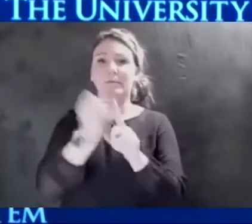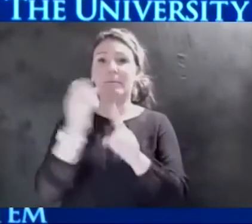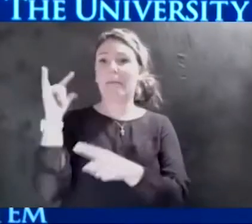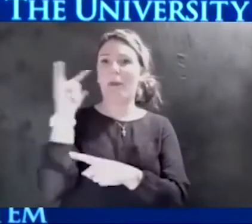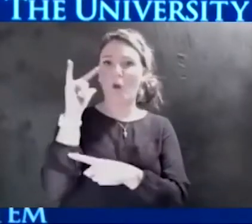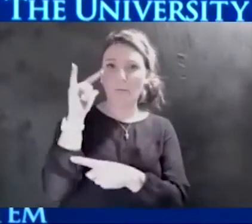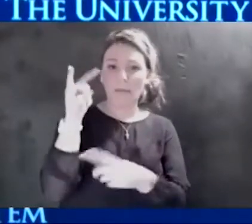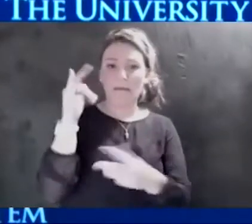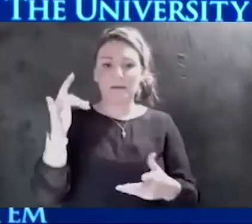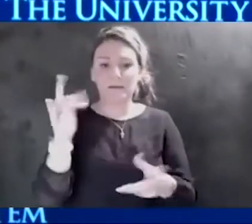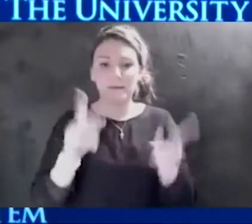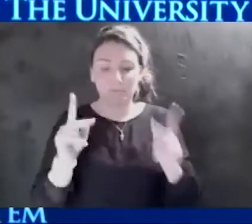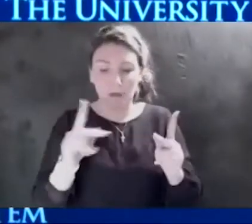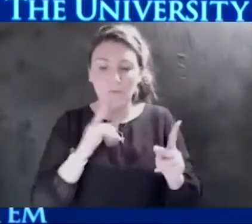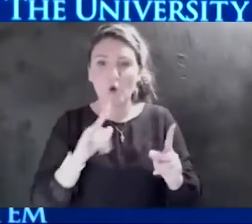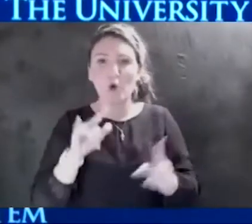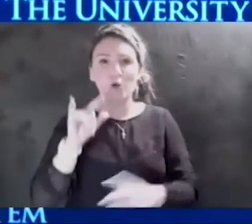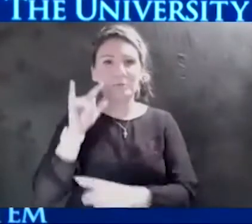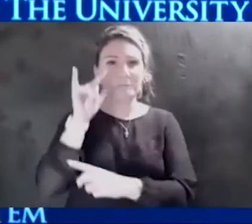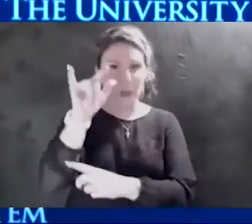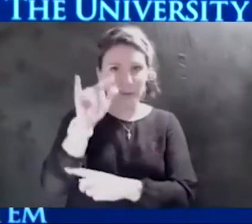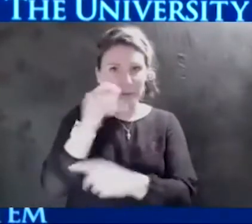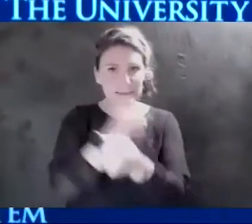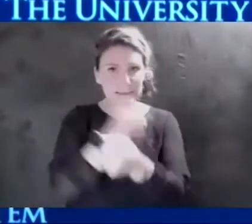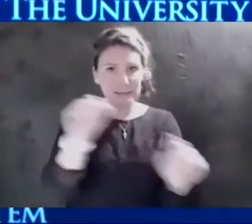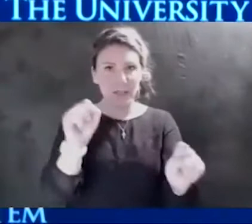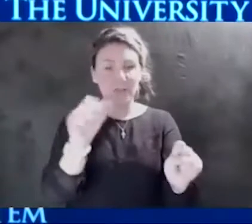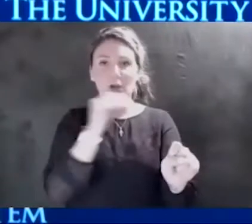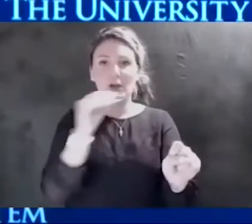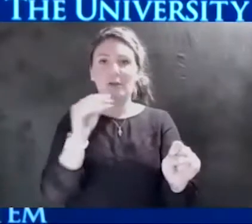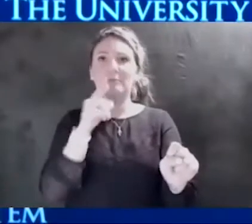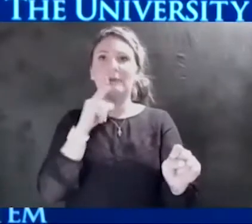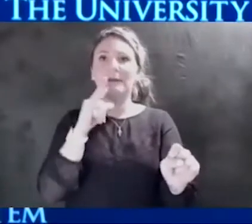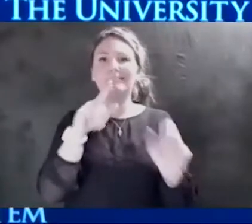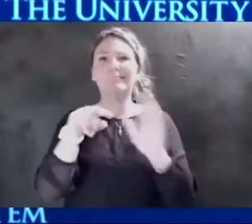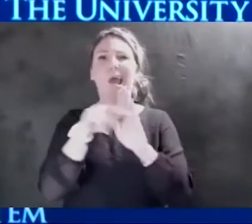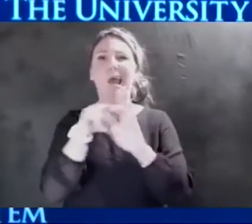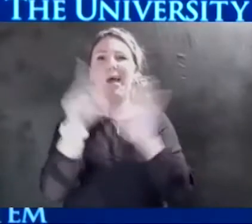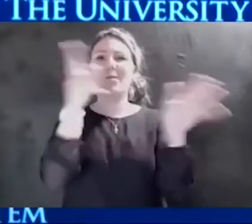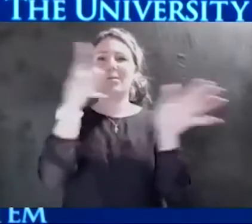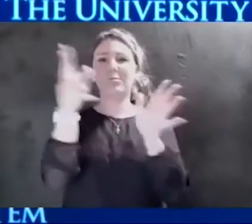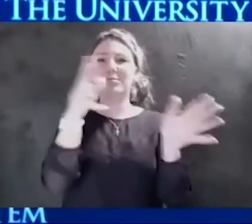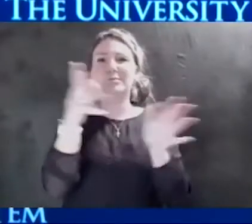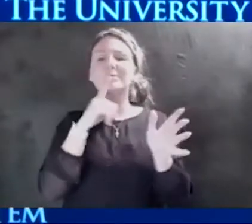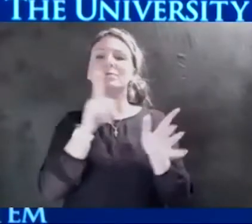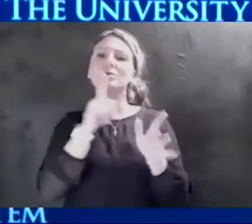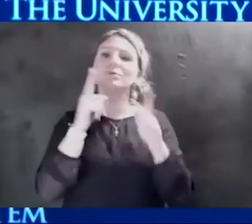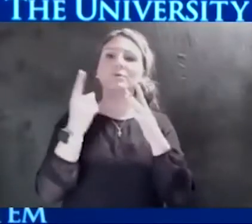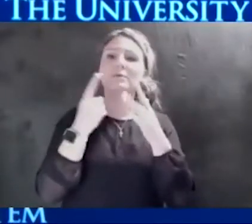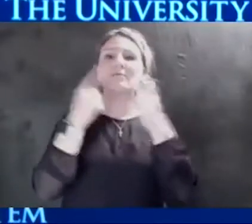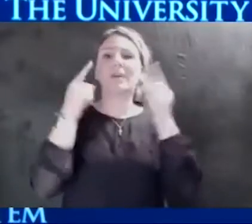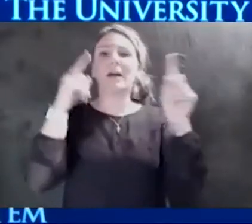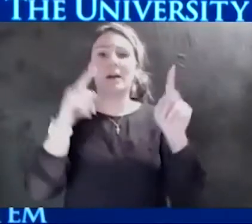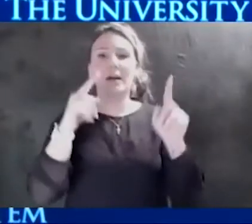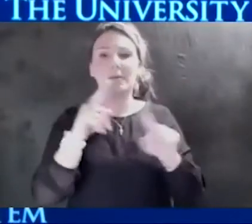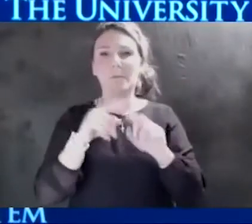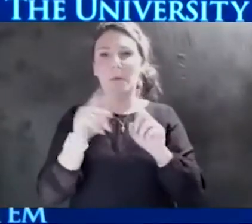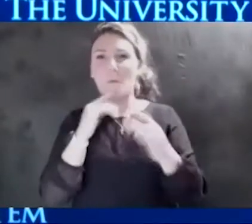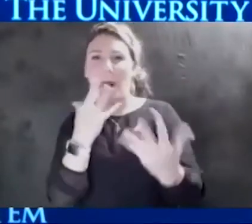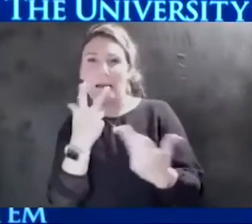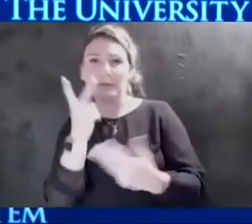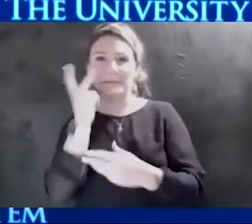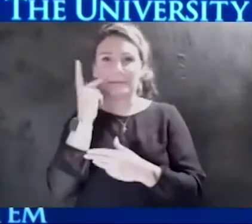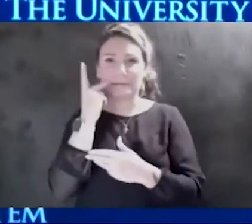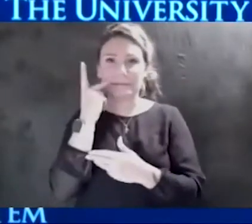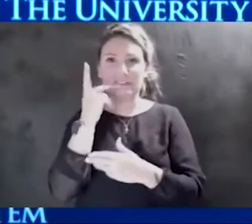worked hard to keep airplanes safer. The negative airflow inside the airplane has really been pretty effective. We'll have to wait and see how the Delta virus, because it's so